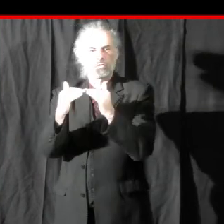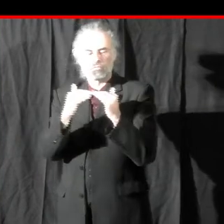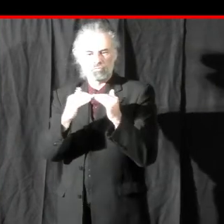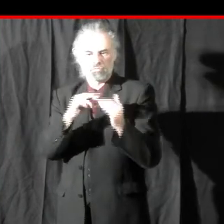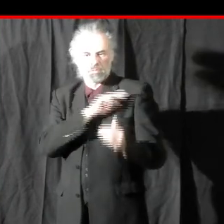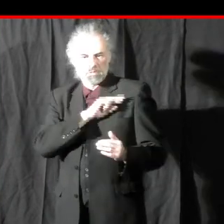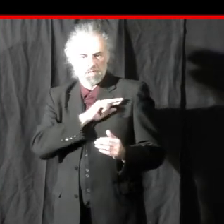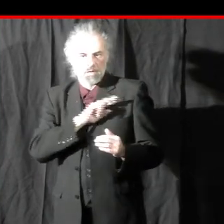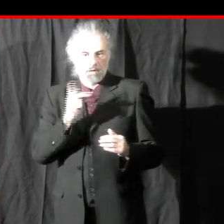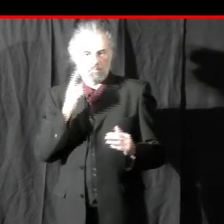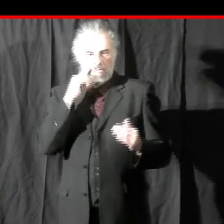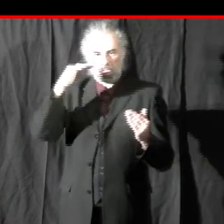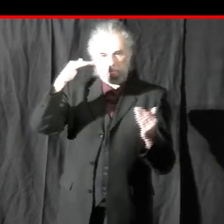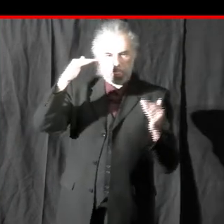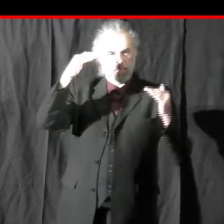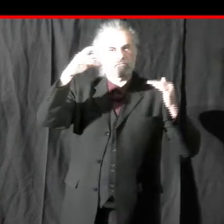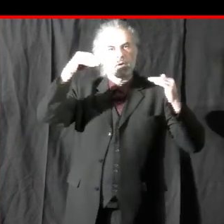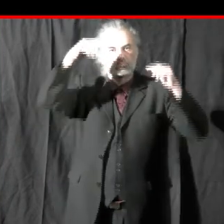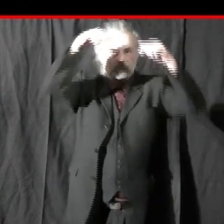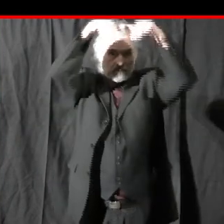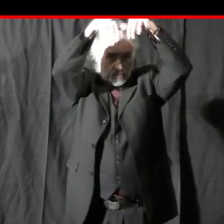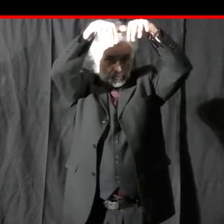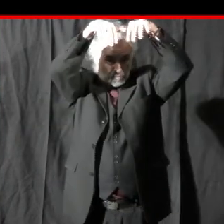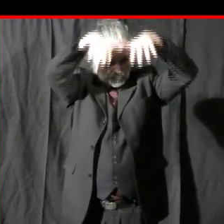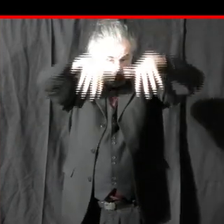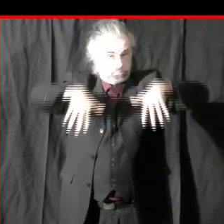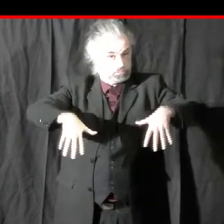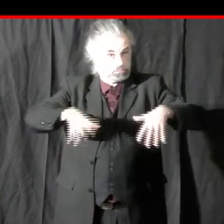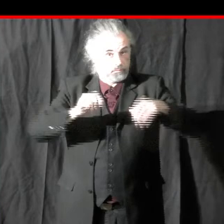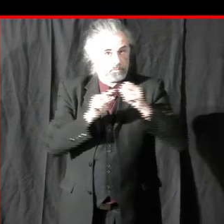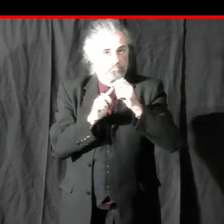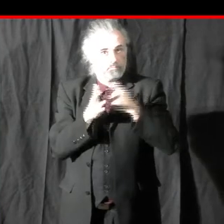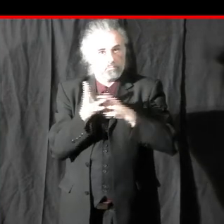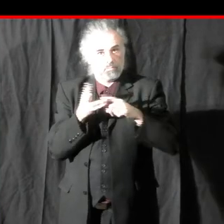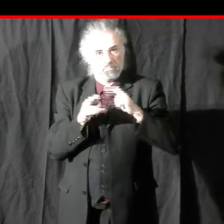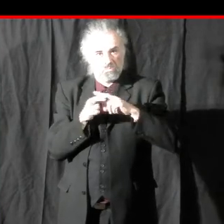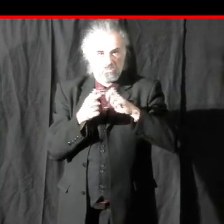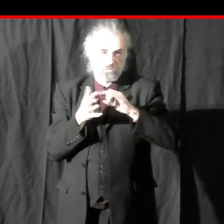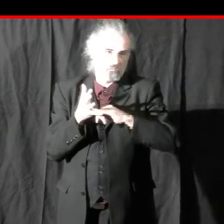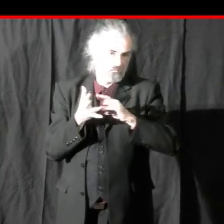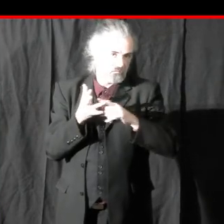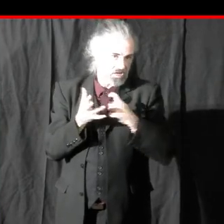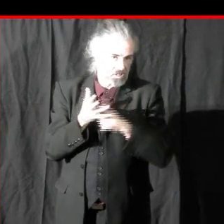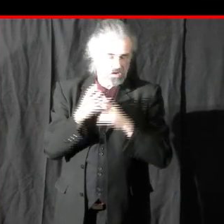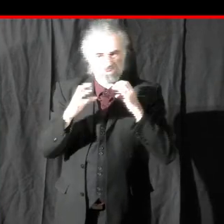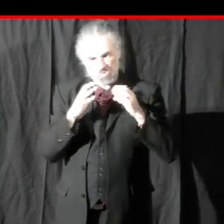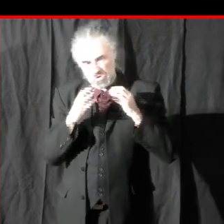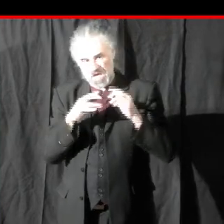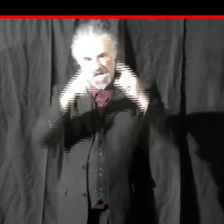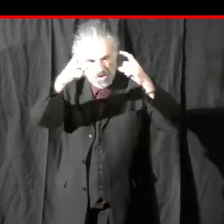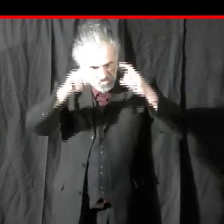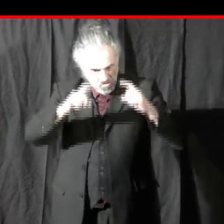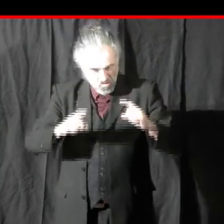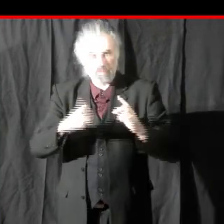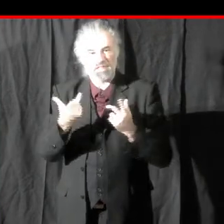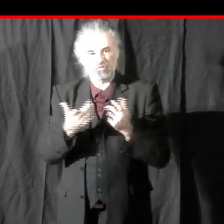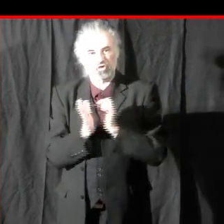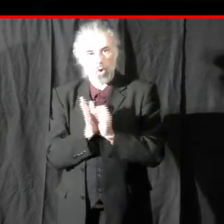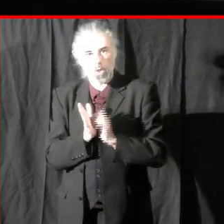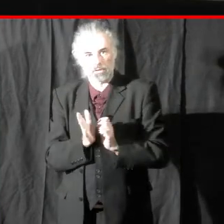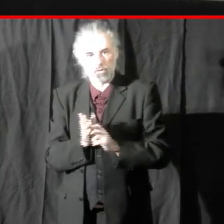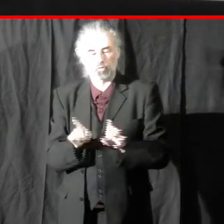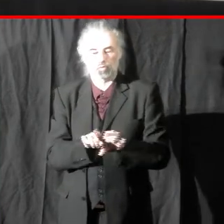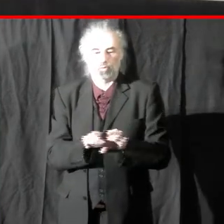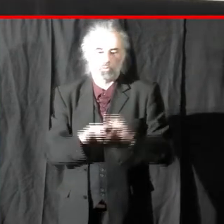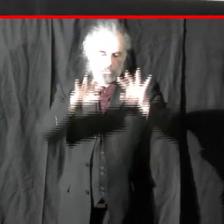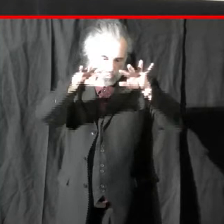know, top down from the professor doing the original down to the scientist communicator and the journalist. Okay, all right.